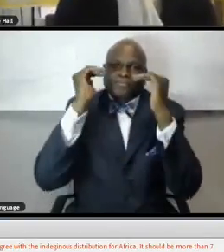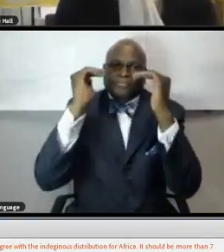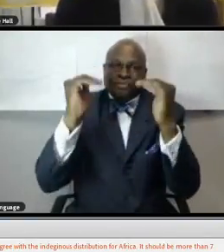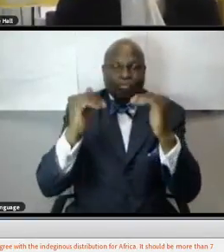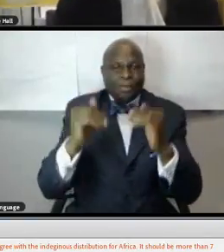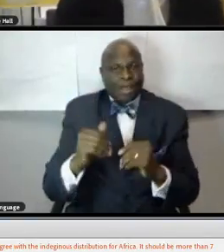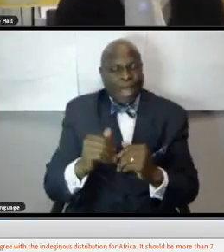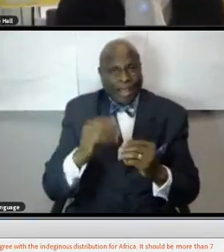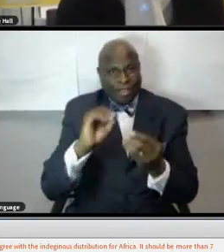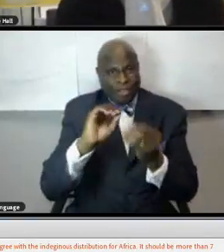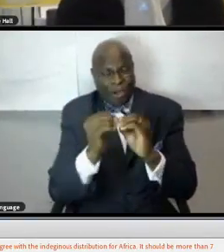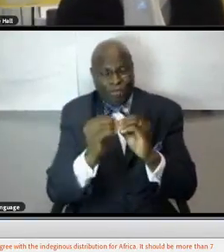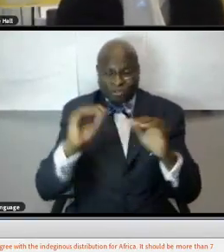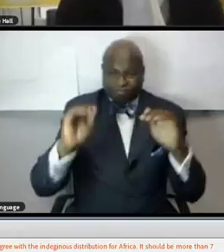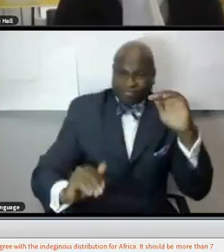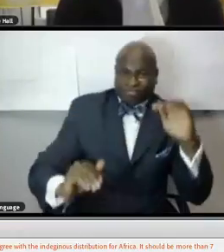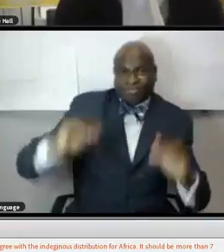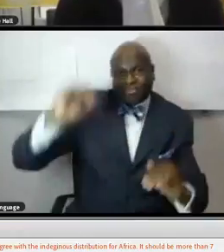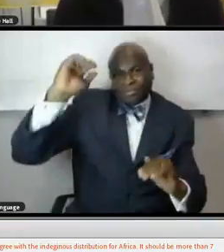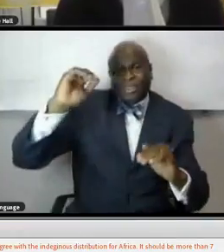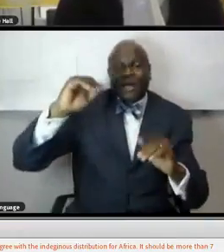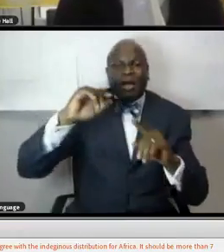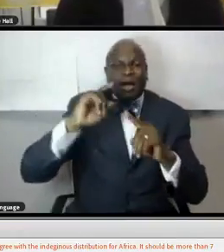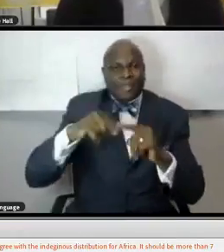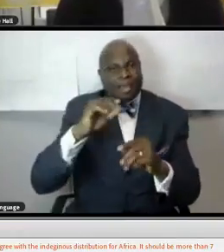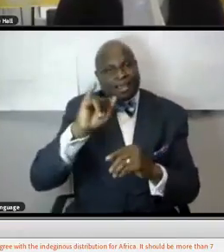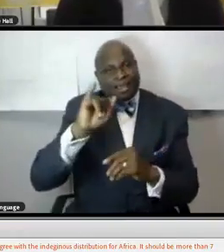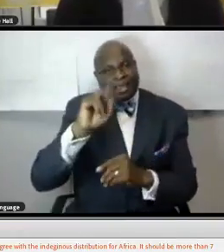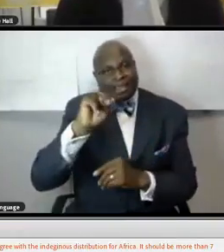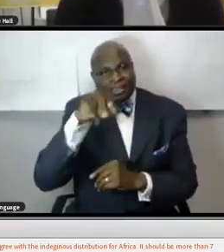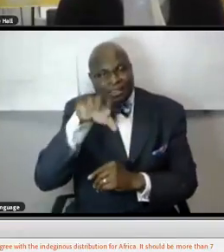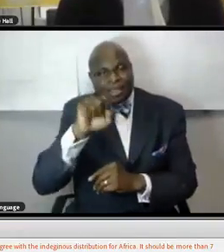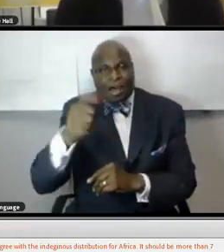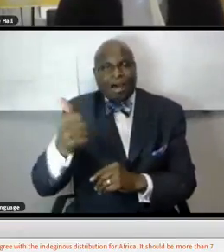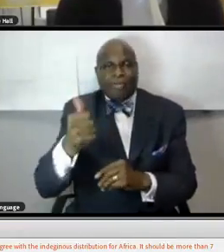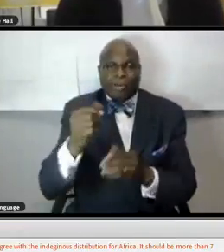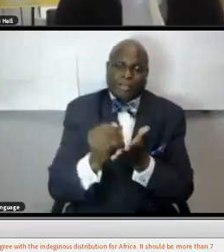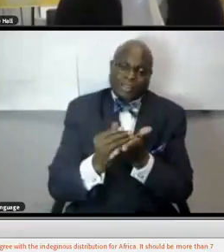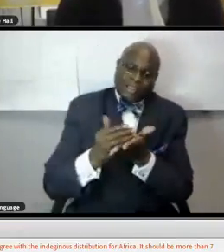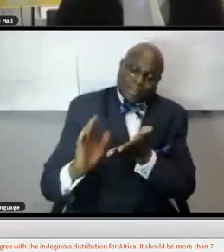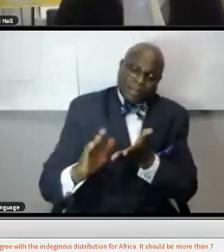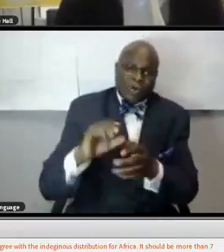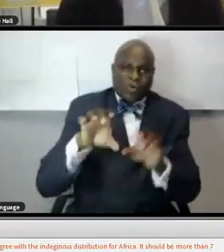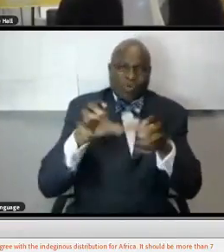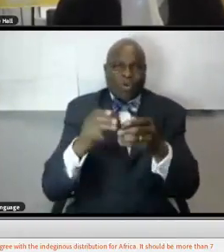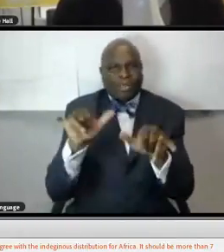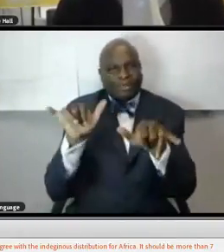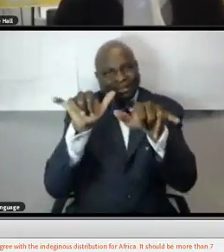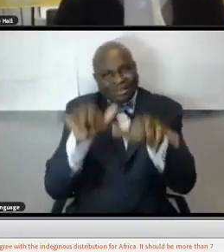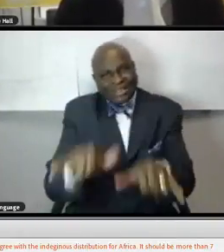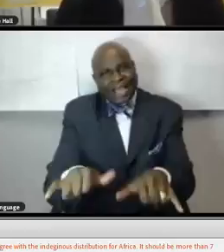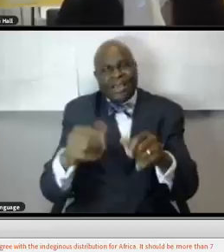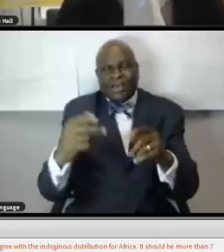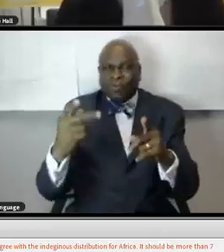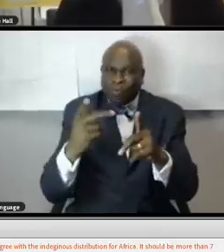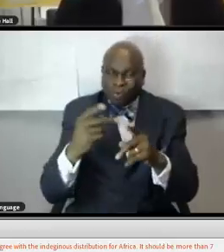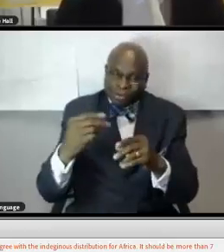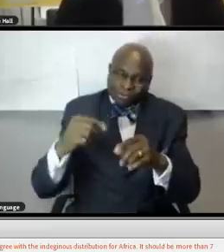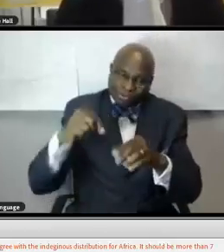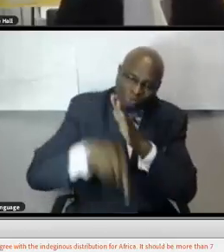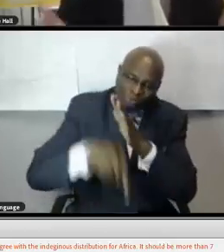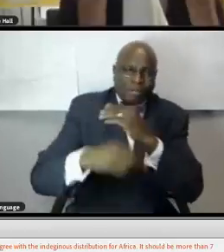Disproportionately and increasingly, I postulate that Indigenous and other excluded groups will remain among the extreme poor.